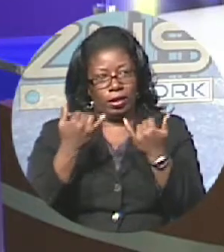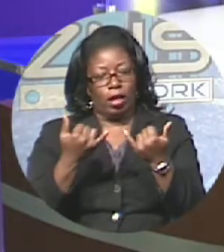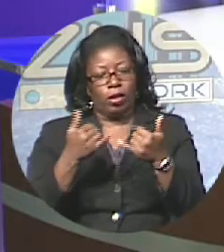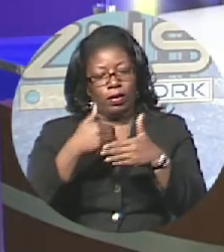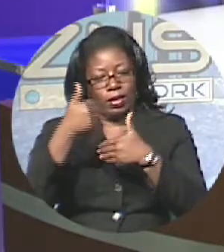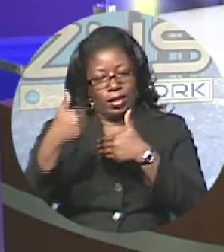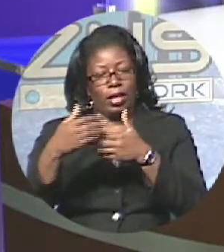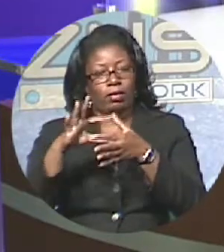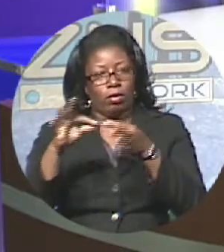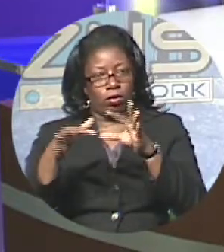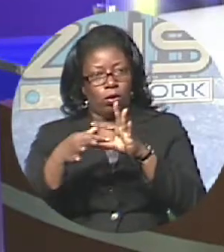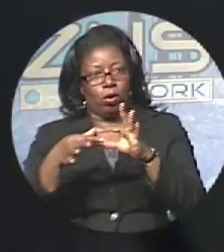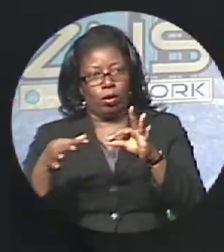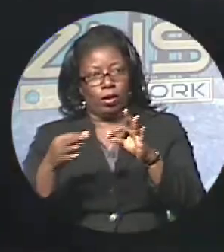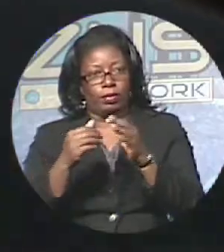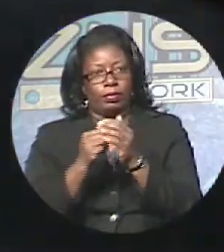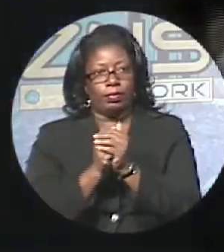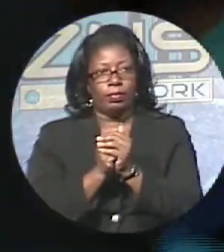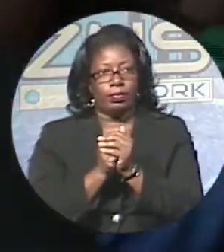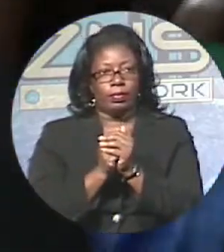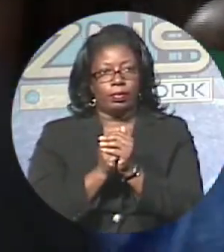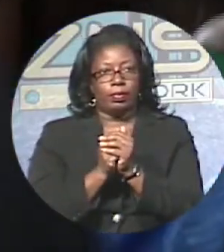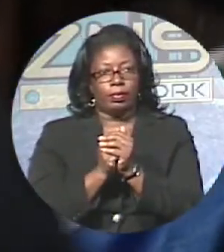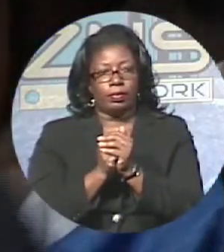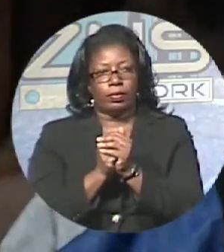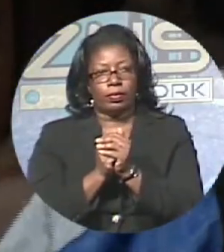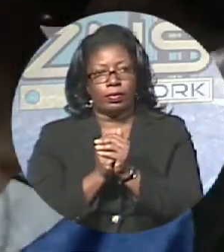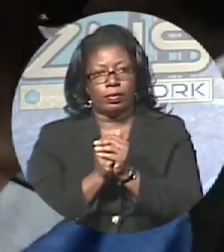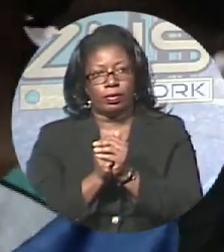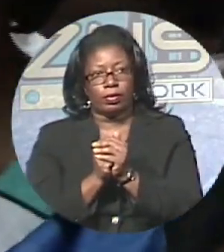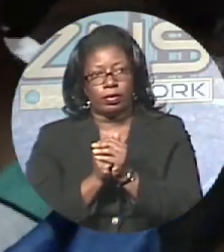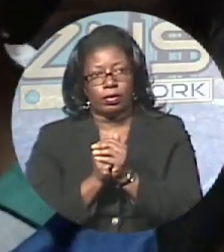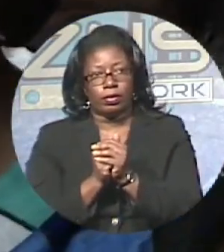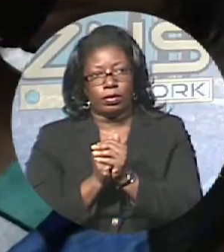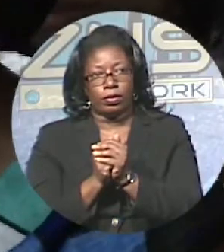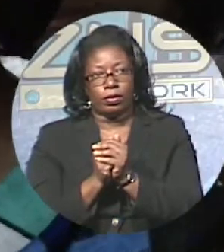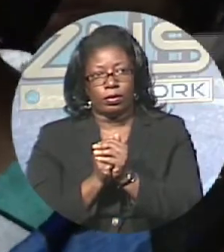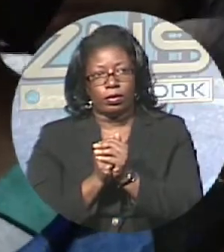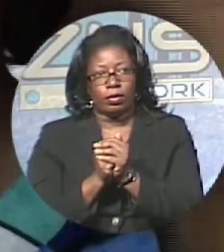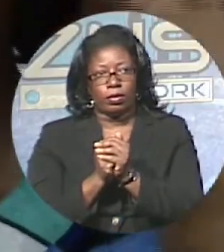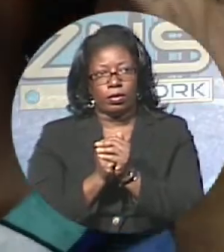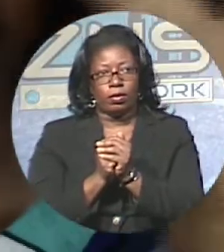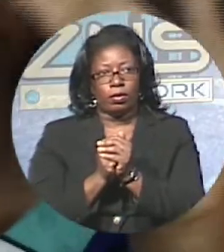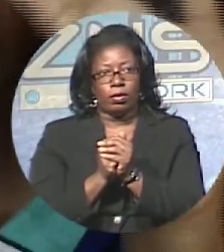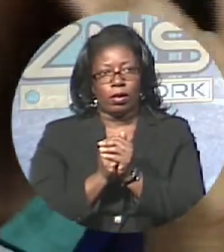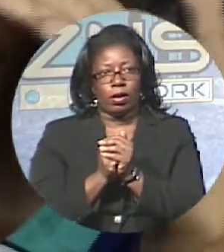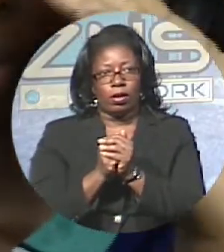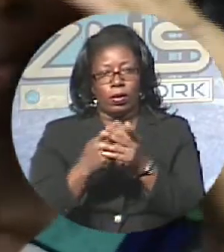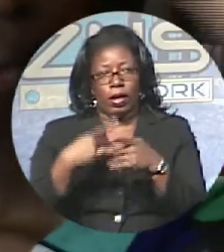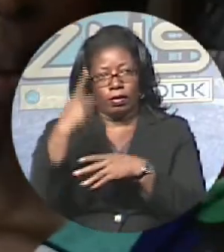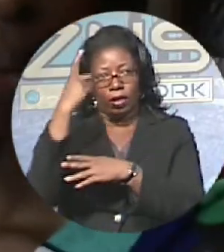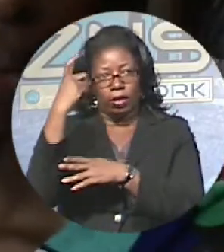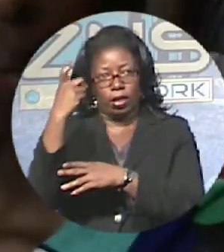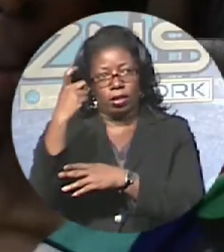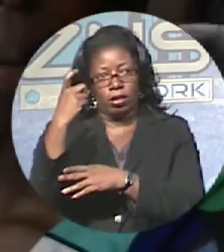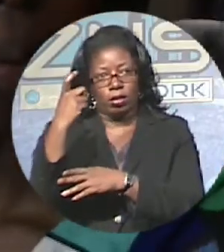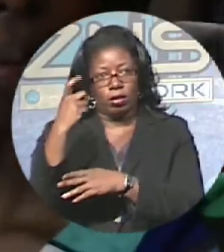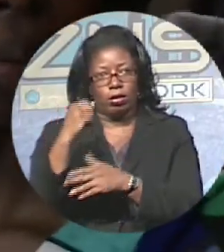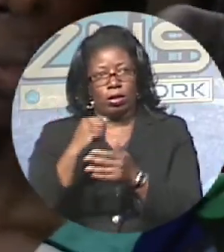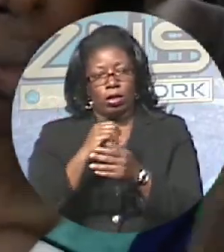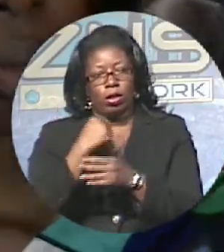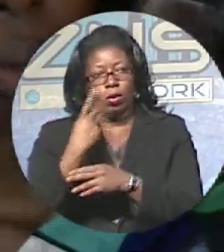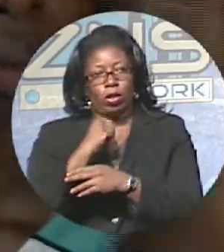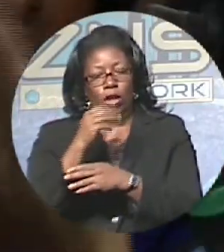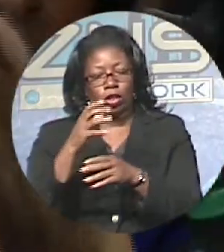side of the story. You haven't answered my question. Have you seen the fight? Have you seen the suggestions that have come from the stakeholders? Yes, I've And why haven't we